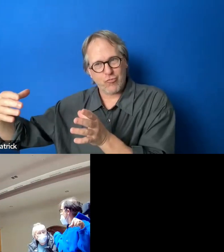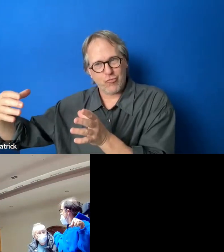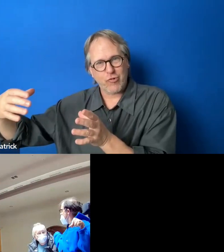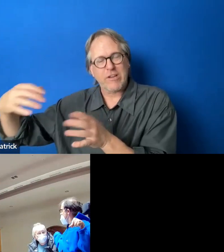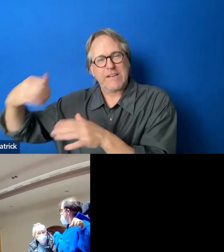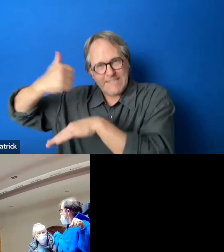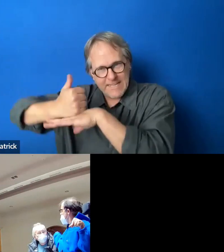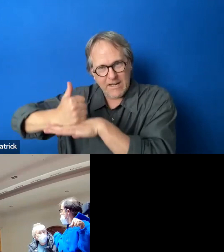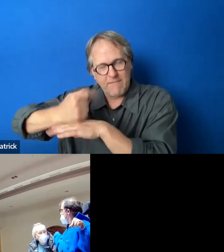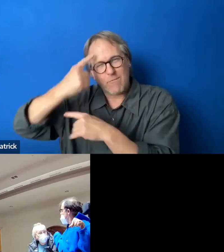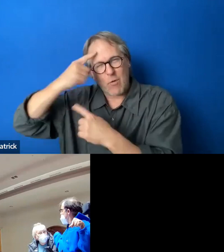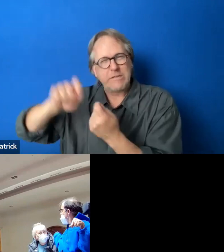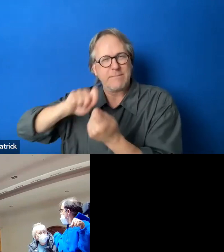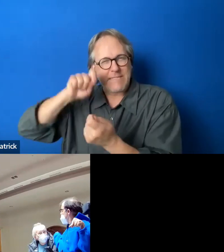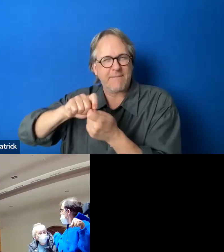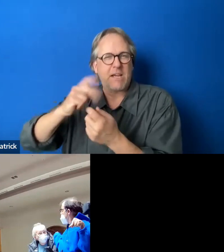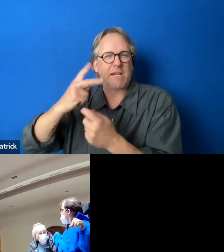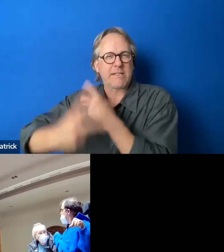certain kinds